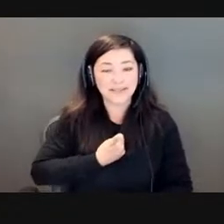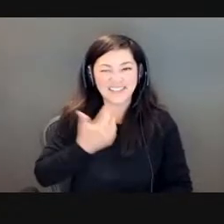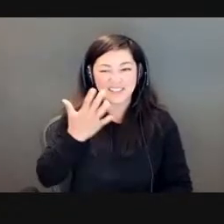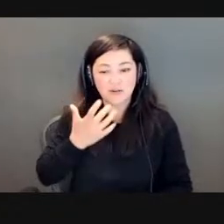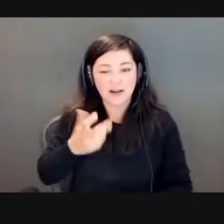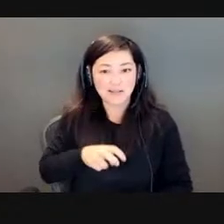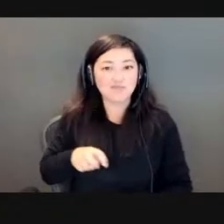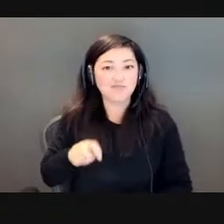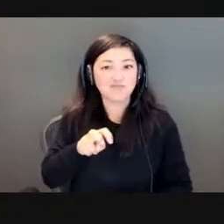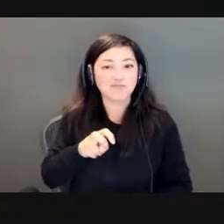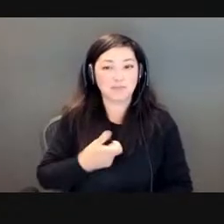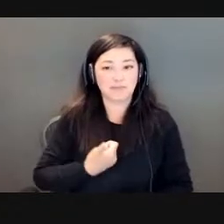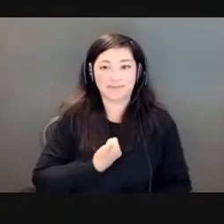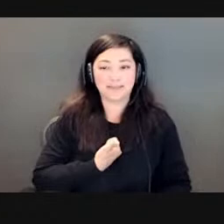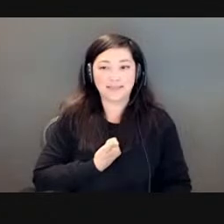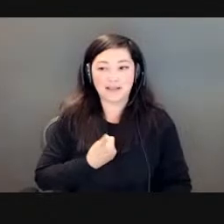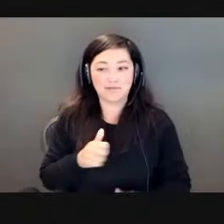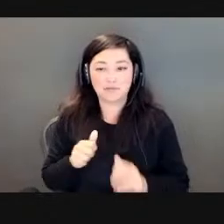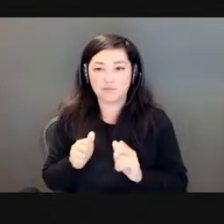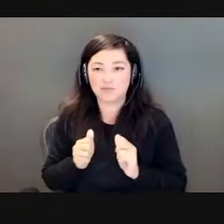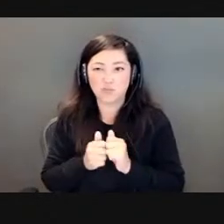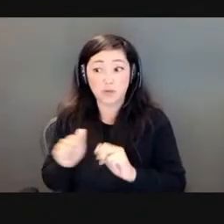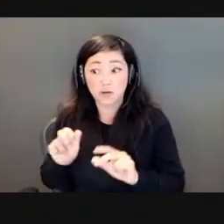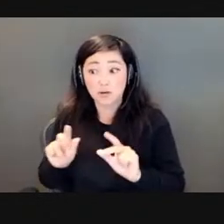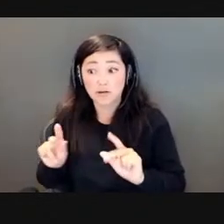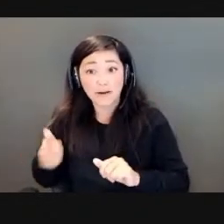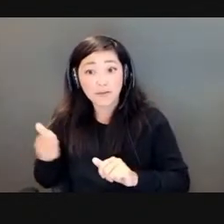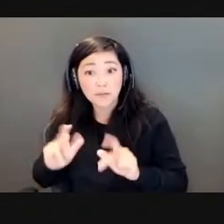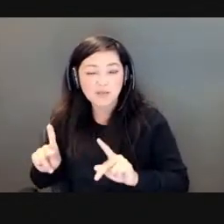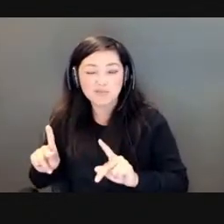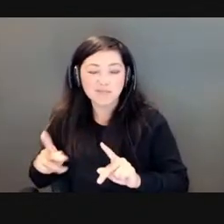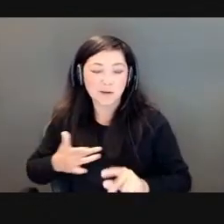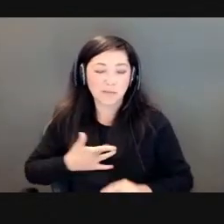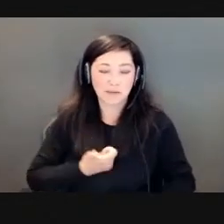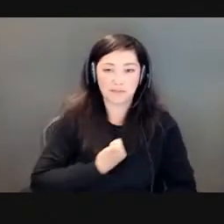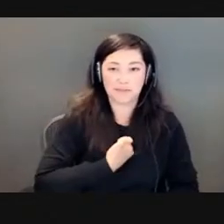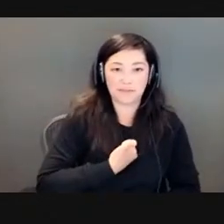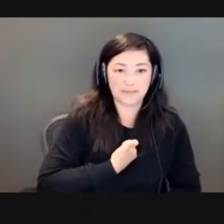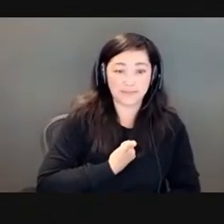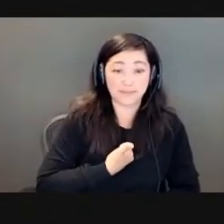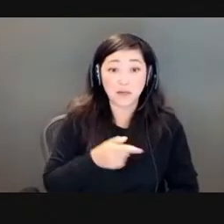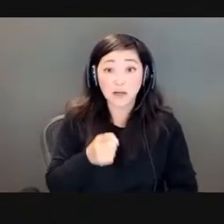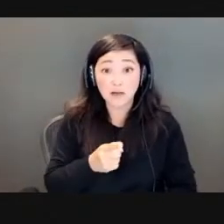solo. So this video is going to show that I actually have a winch